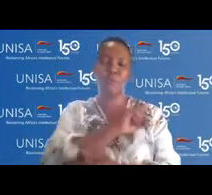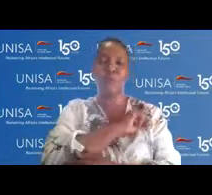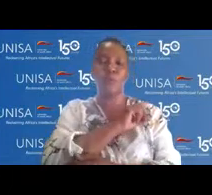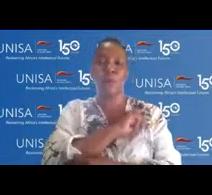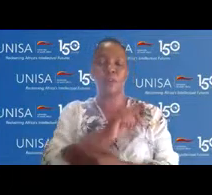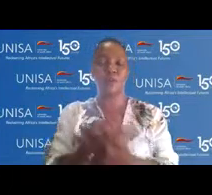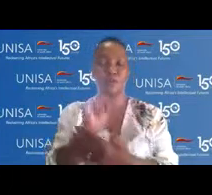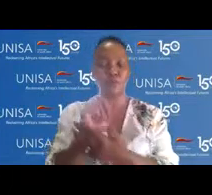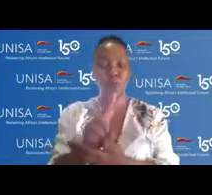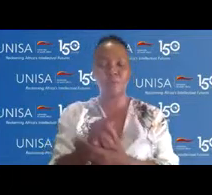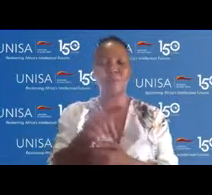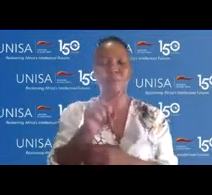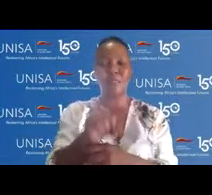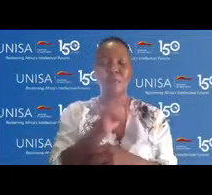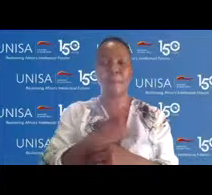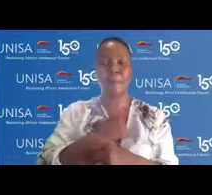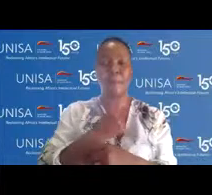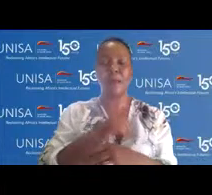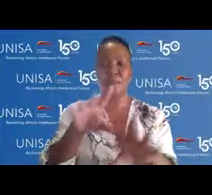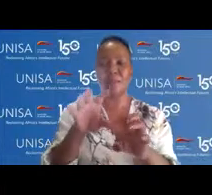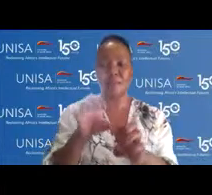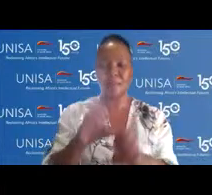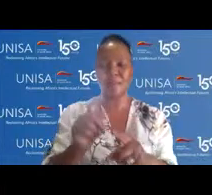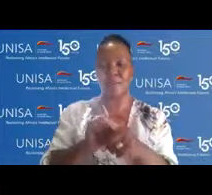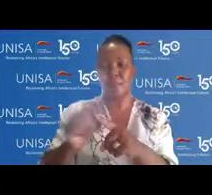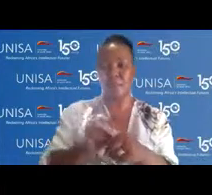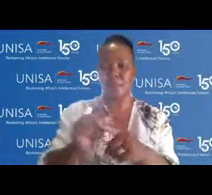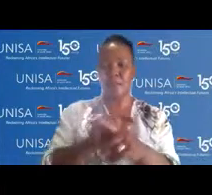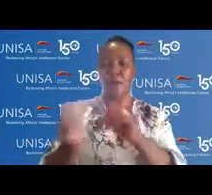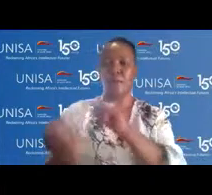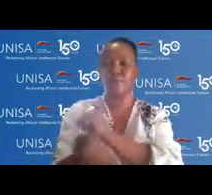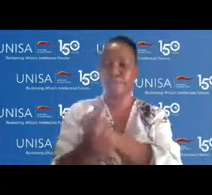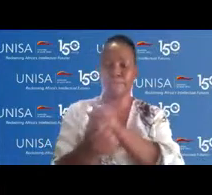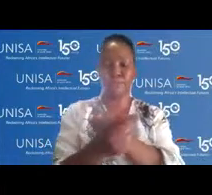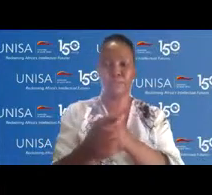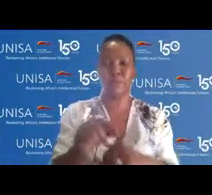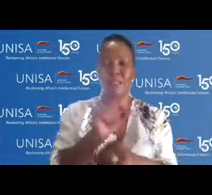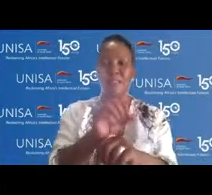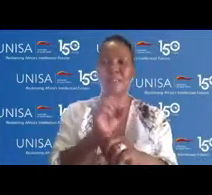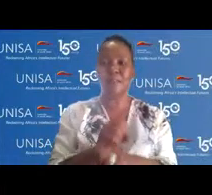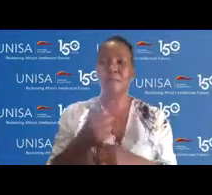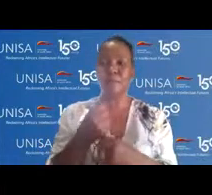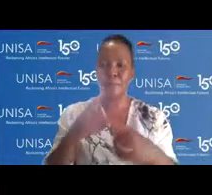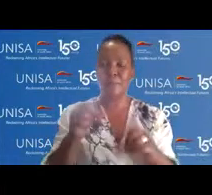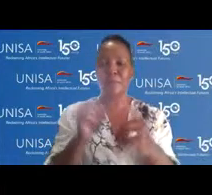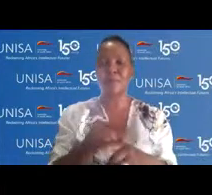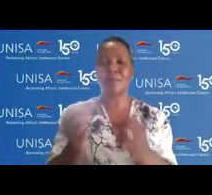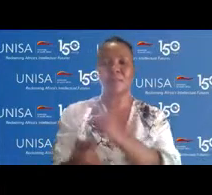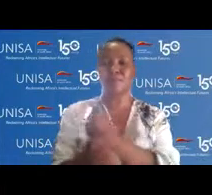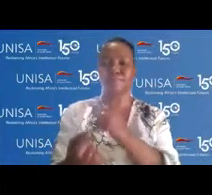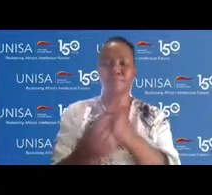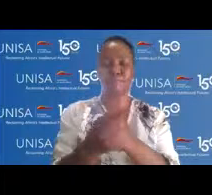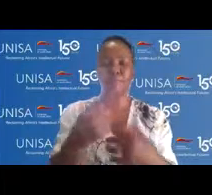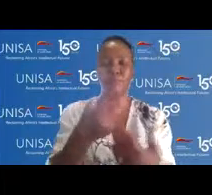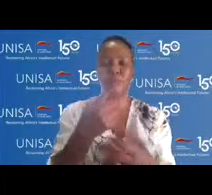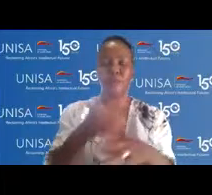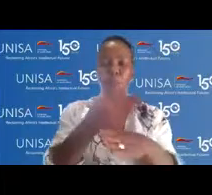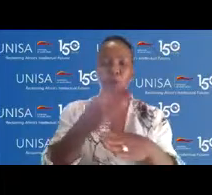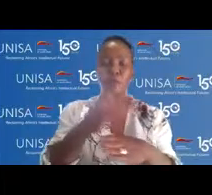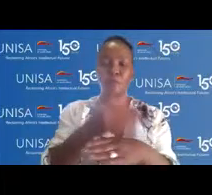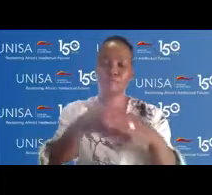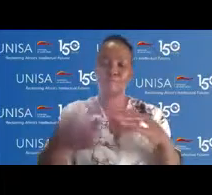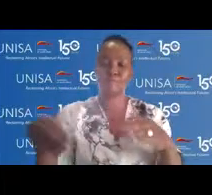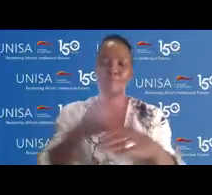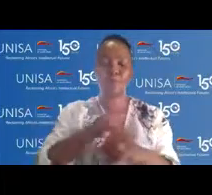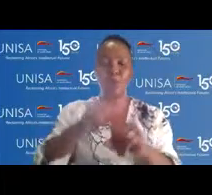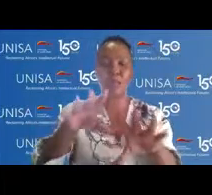My Exams training that's happening, and this is a blast session. So in other words, if you've worked through the My Exams and you've got some questions